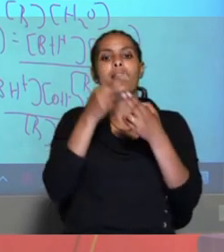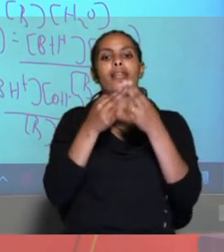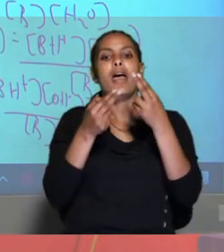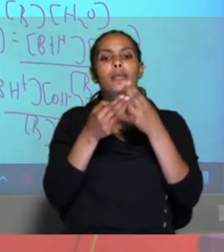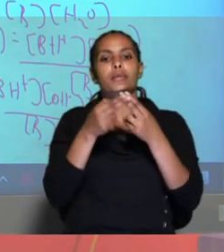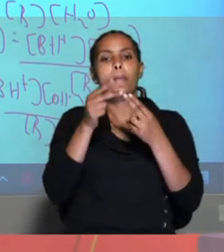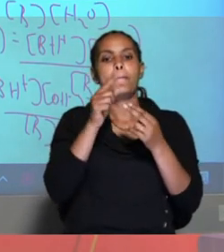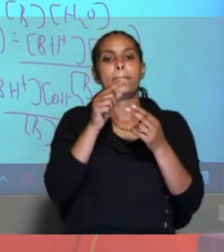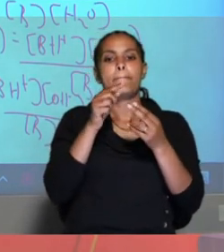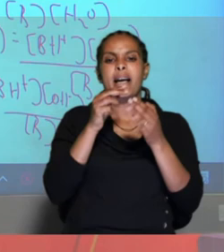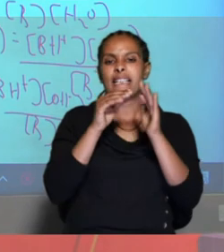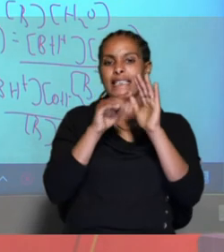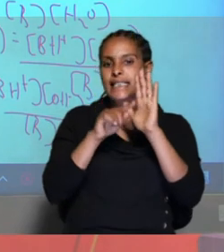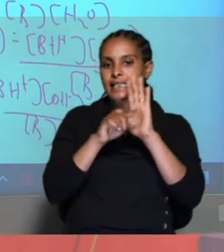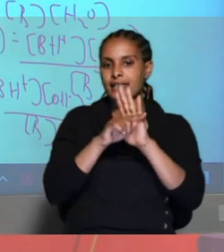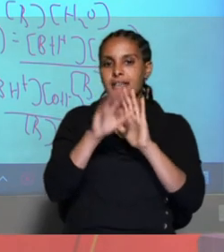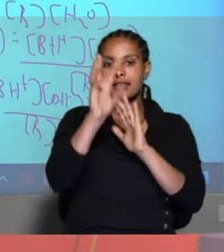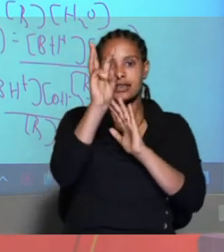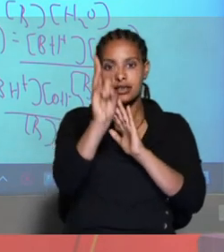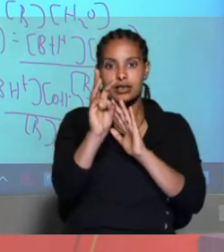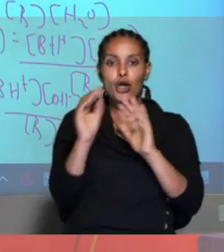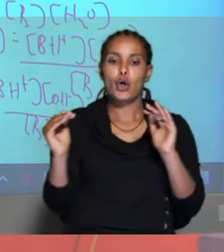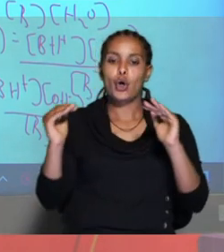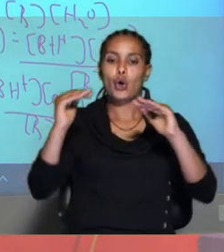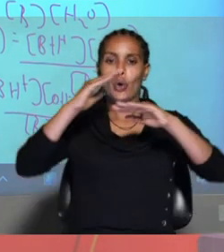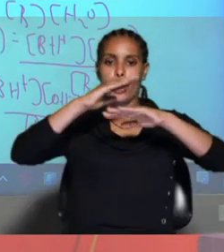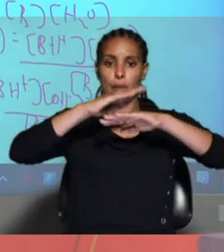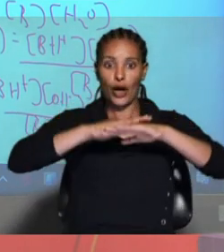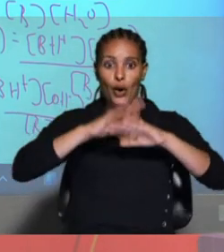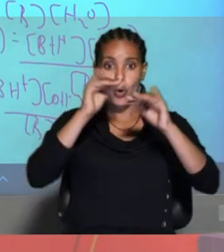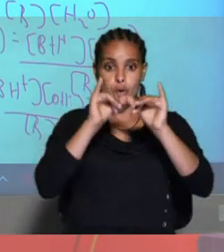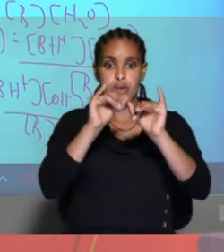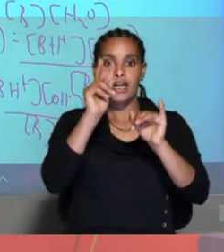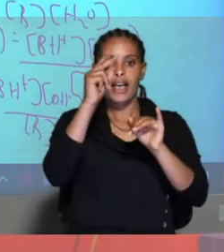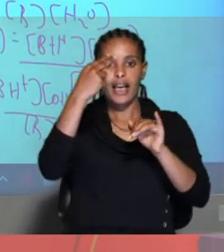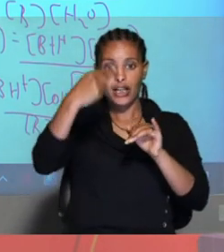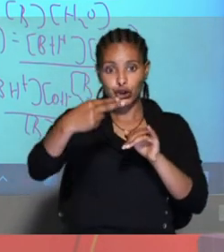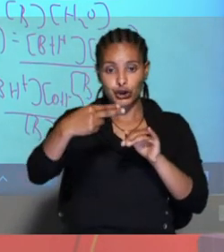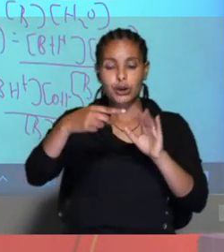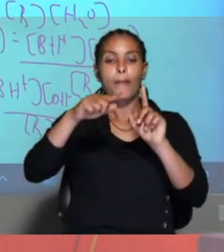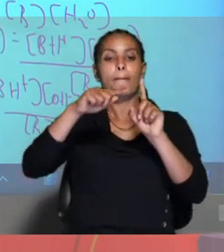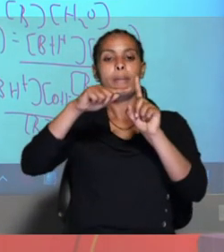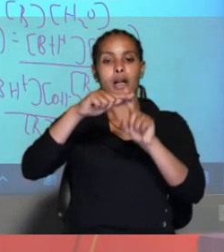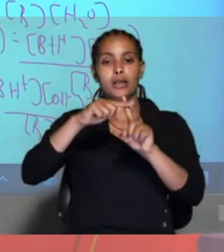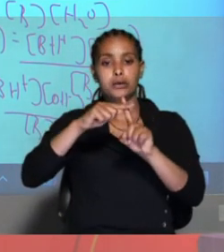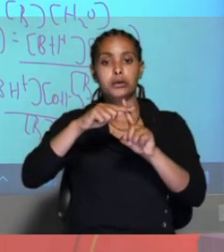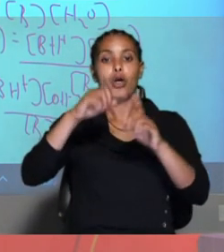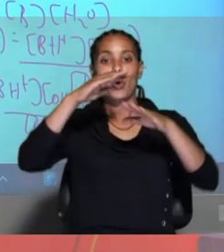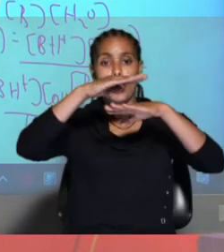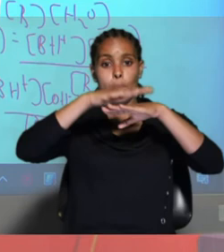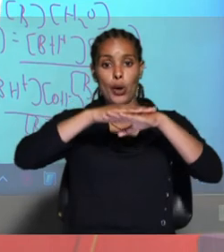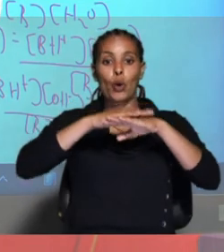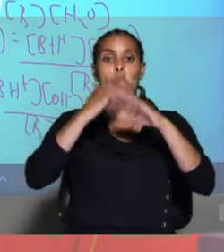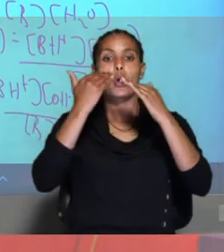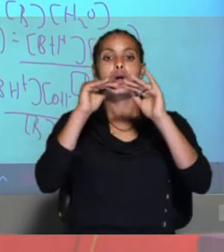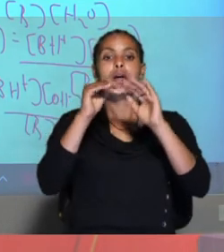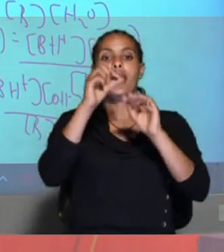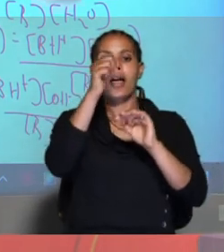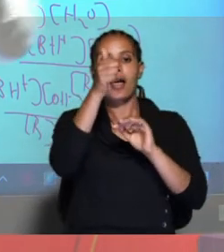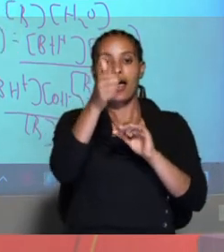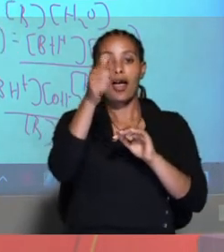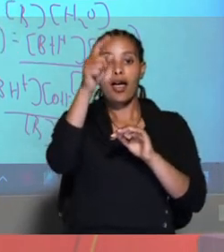10 raised to minus 6 equal equilibrium concentration of H plus equal equilibrium concentration of